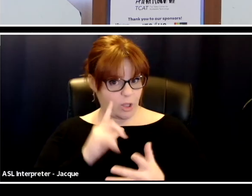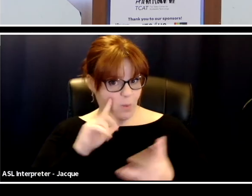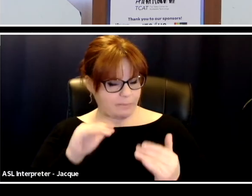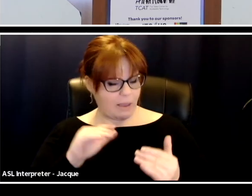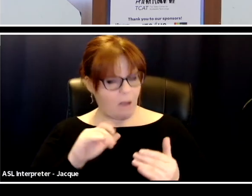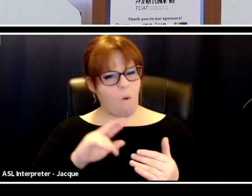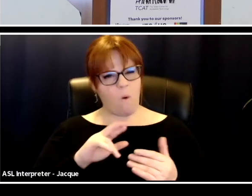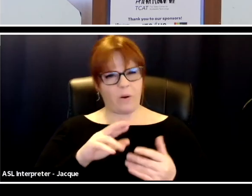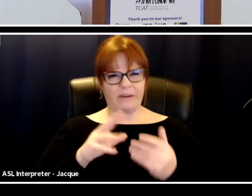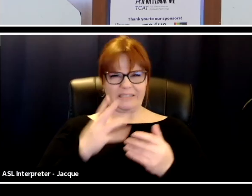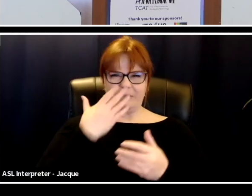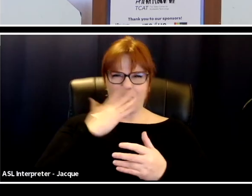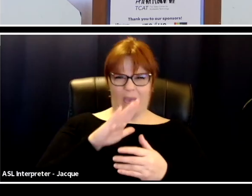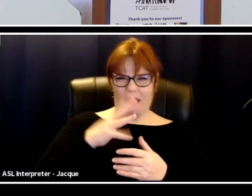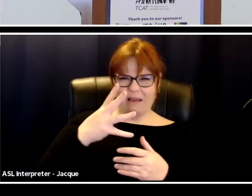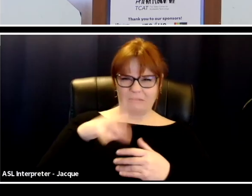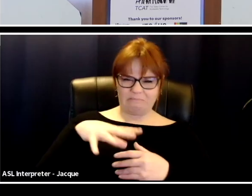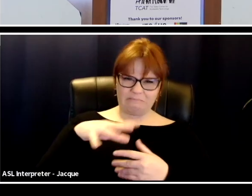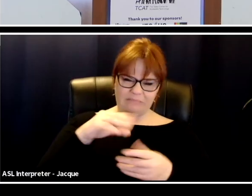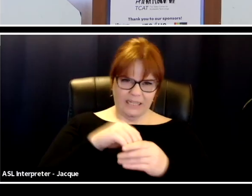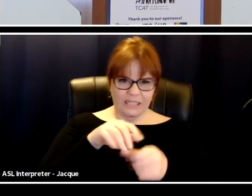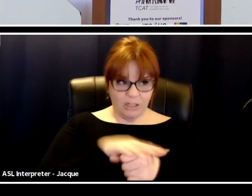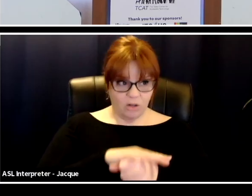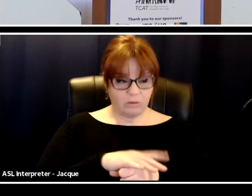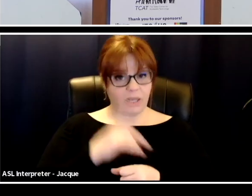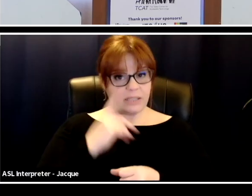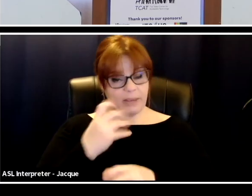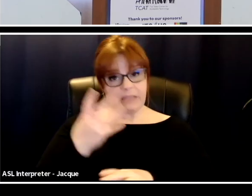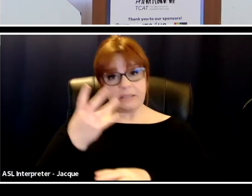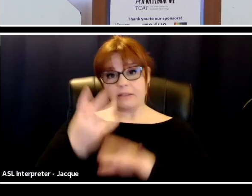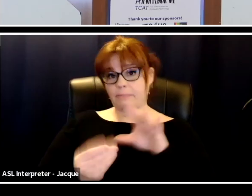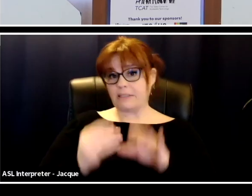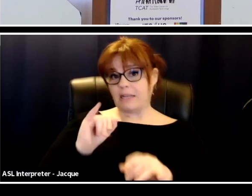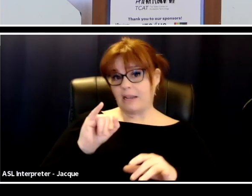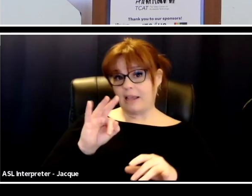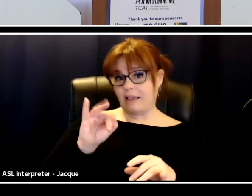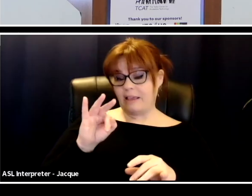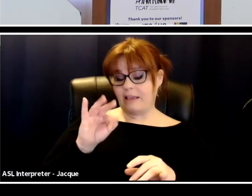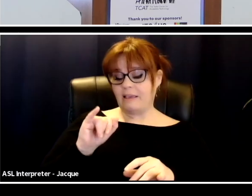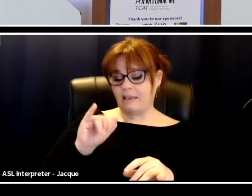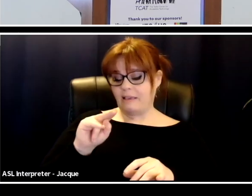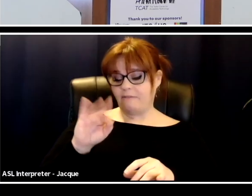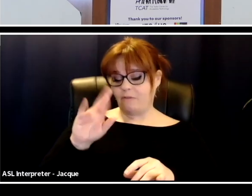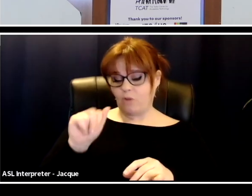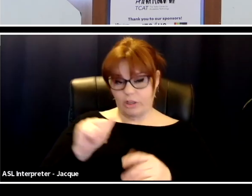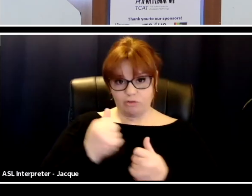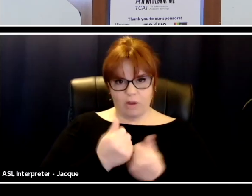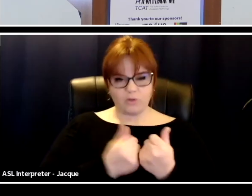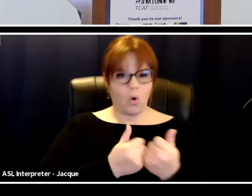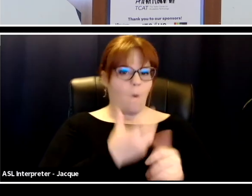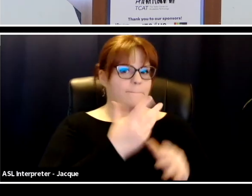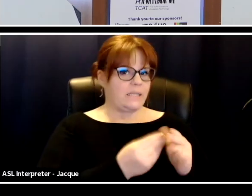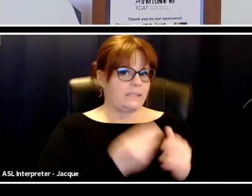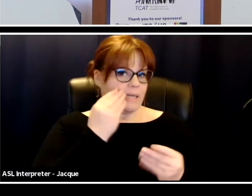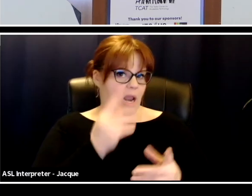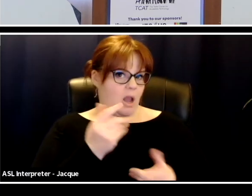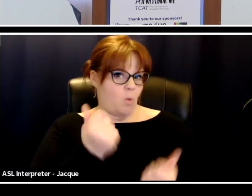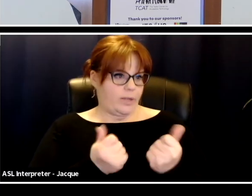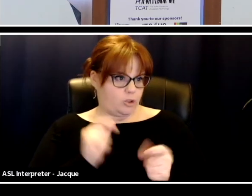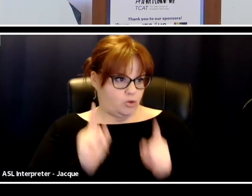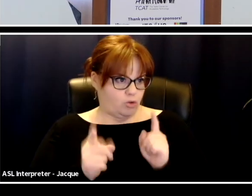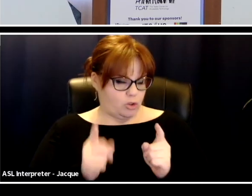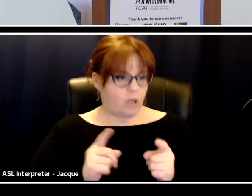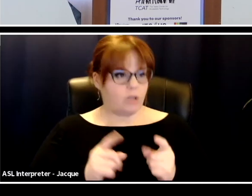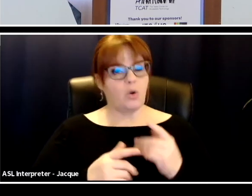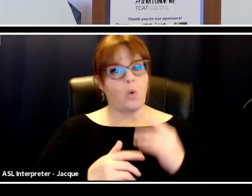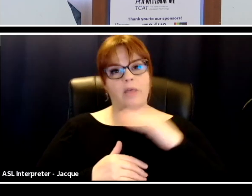poor in an area, is it a issue of missing infrastructure, or is it an issue of missing data? And so the kind of